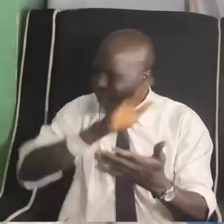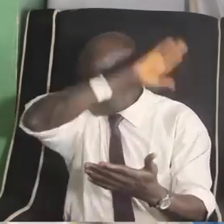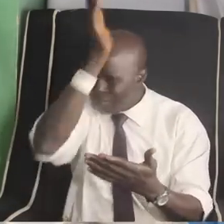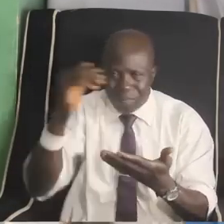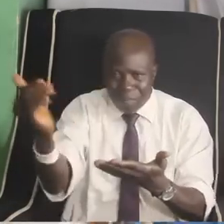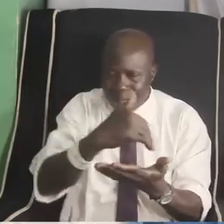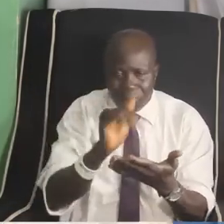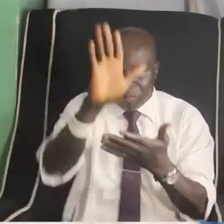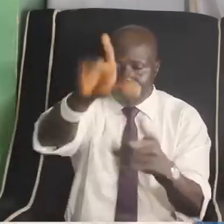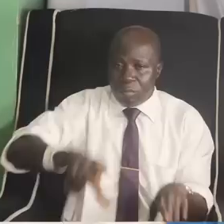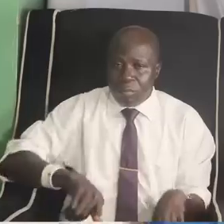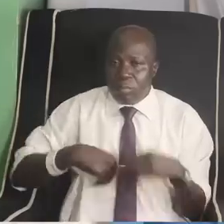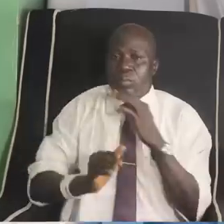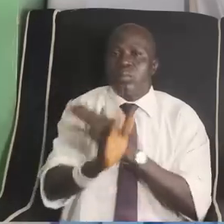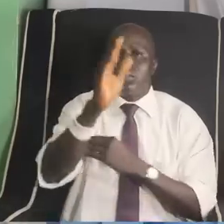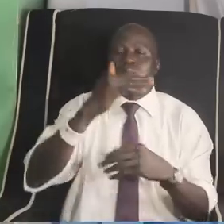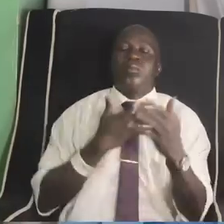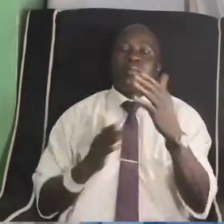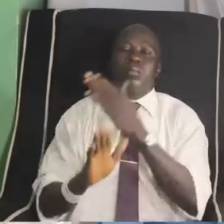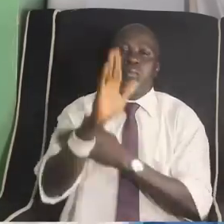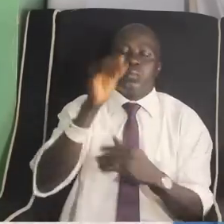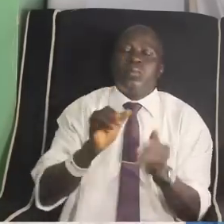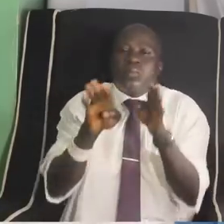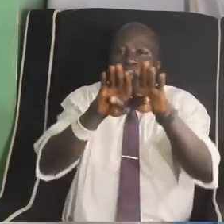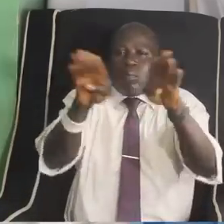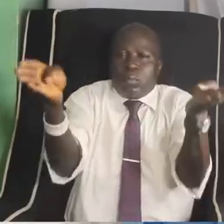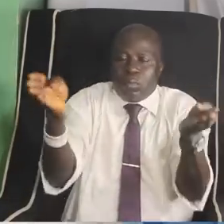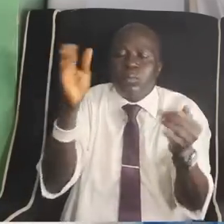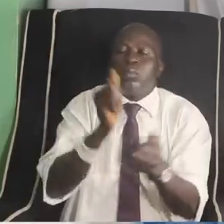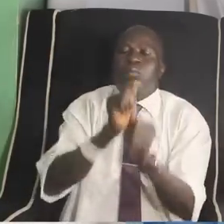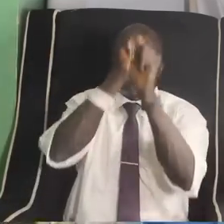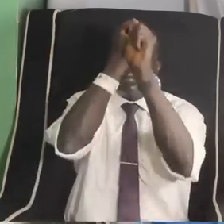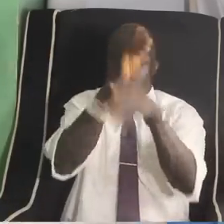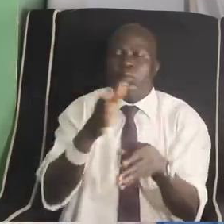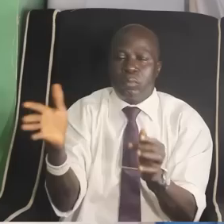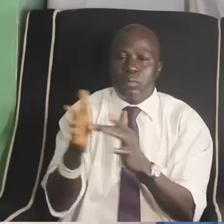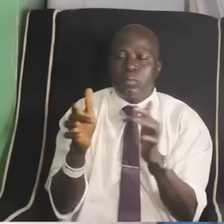je you never receive it Olorun mi Olorun mi o my God my God o ma sile ko e amen